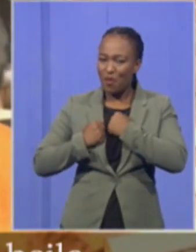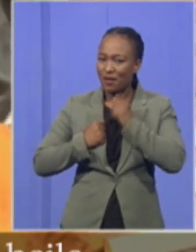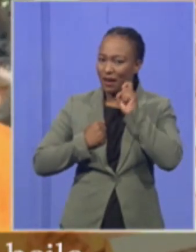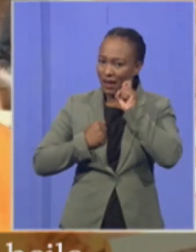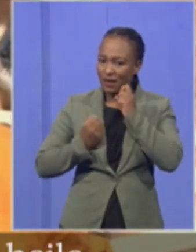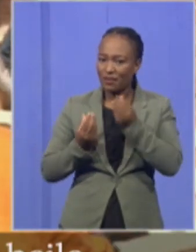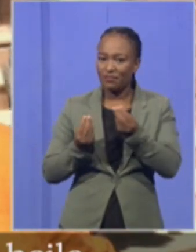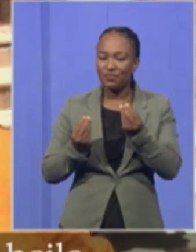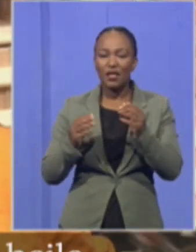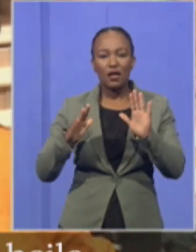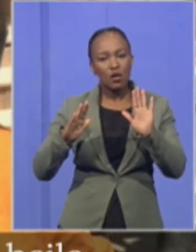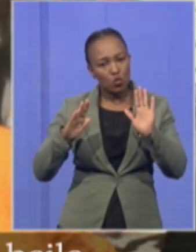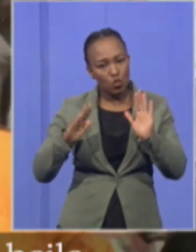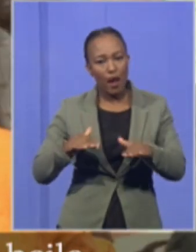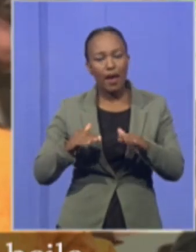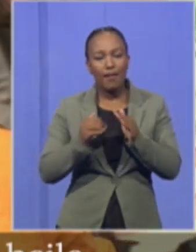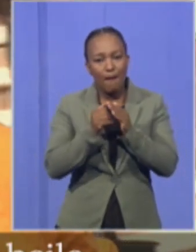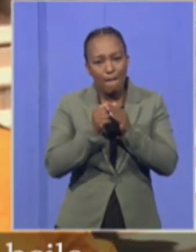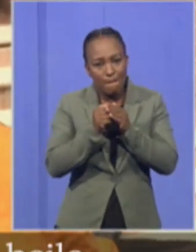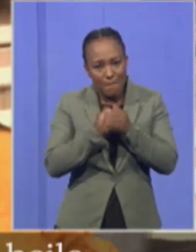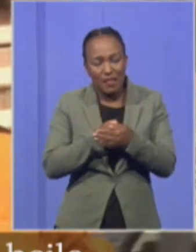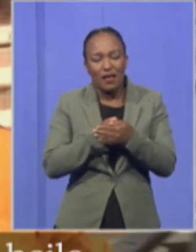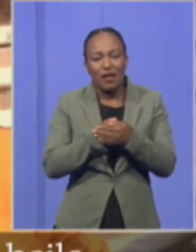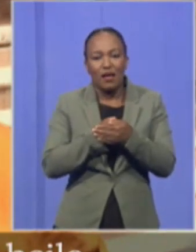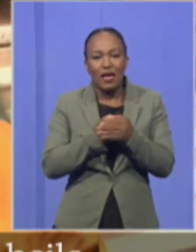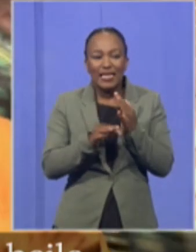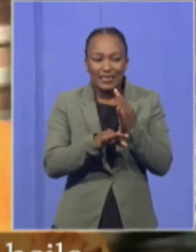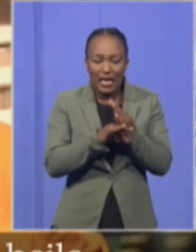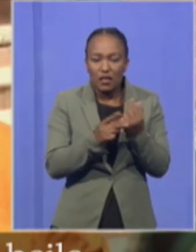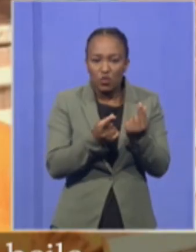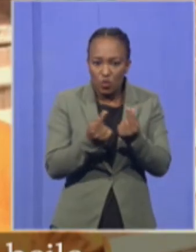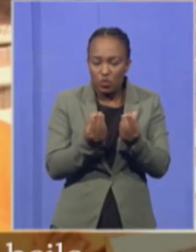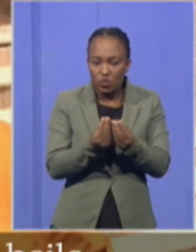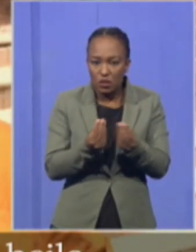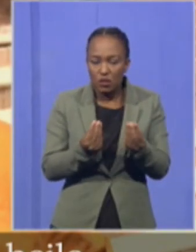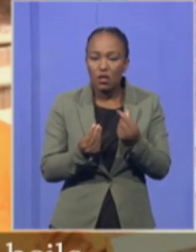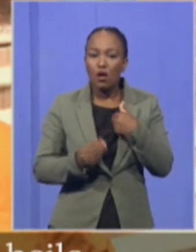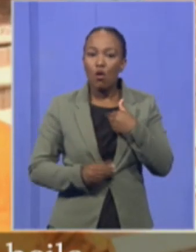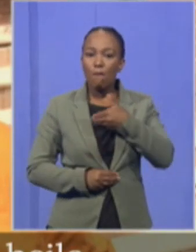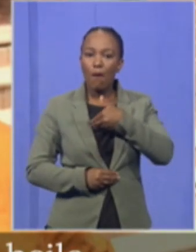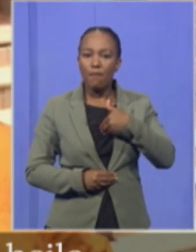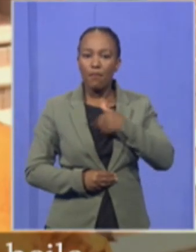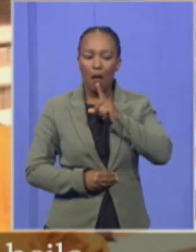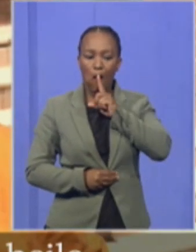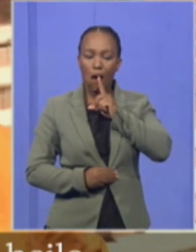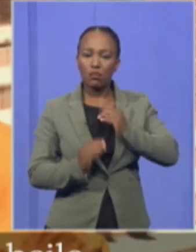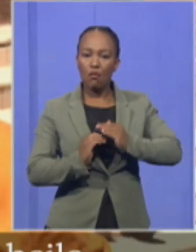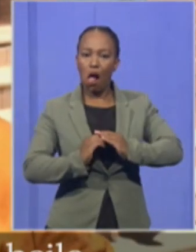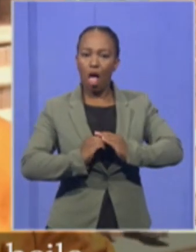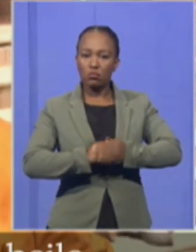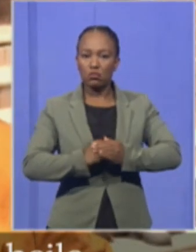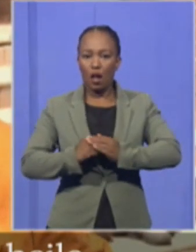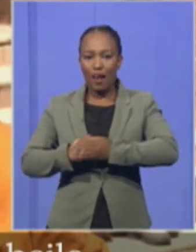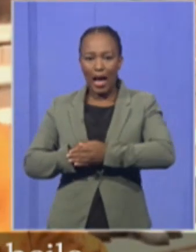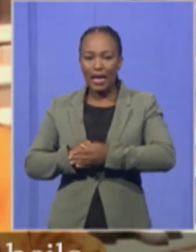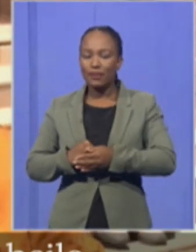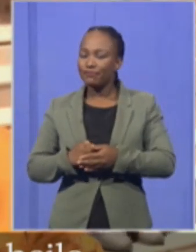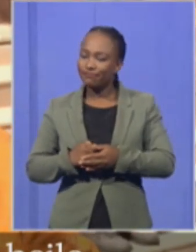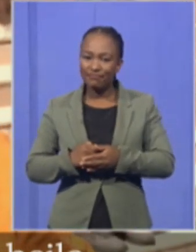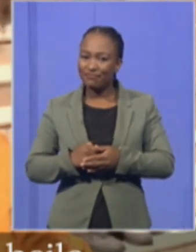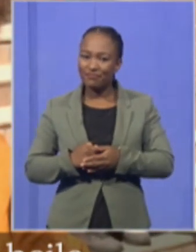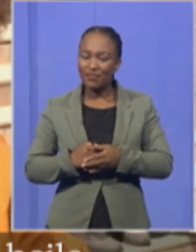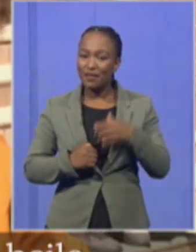ho pata dintho tse bontate ba di etsang ka matlong baneng ba rona. Bomme re pata bontate ka ntho tse mpe tse ba di etsang baneng. Nthona e bohloko ntate